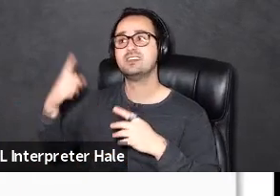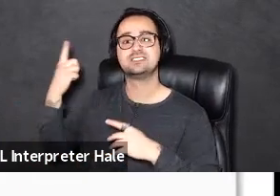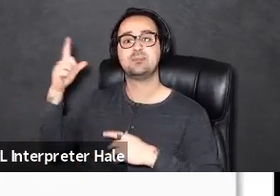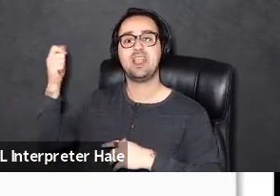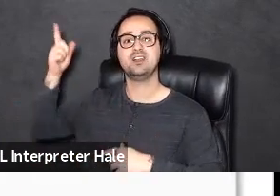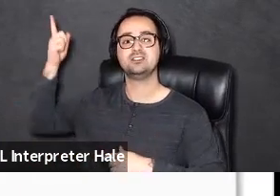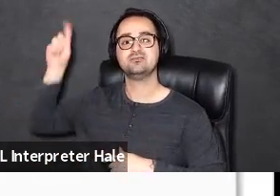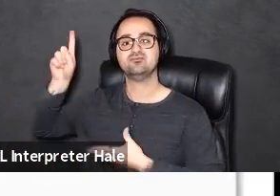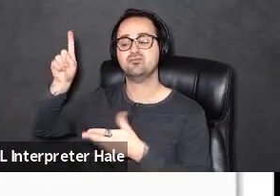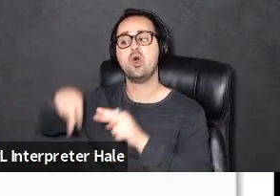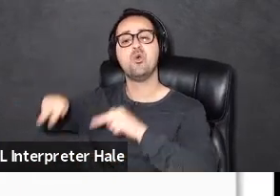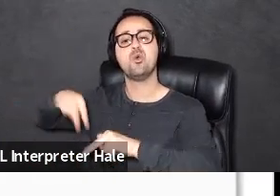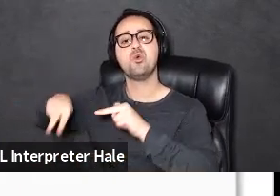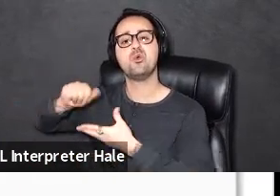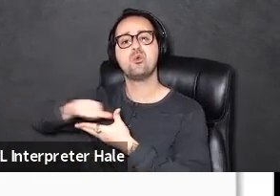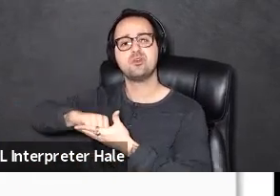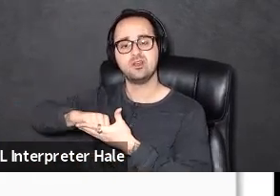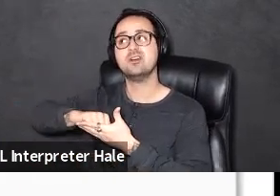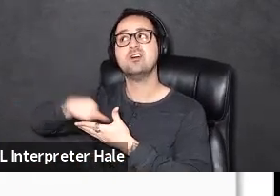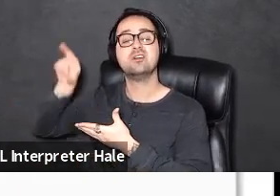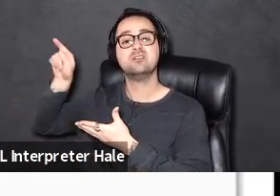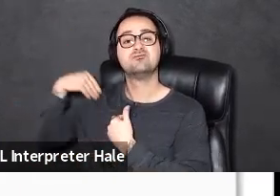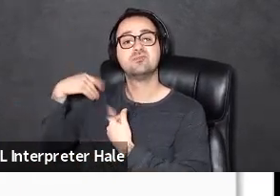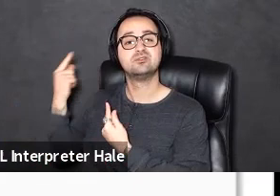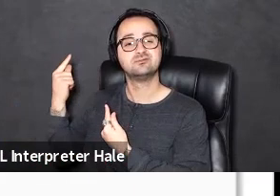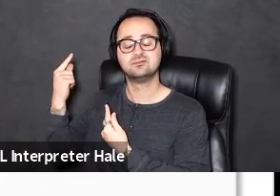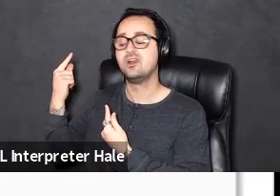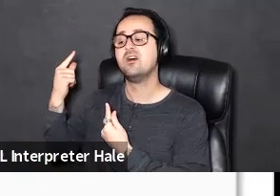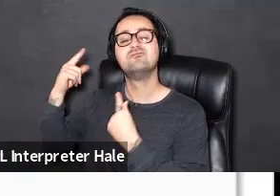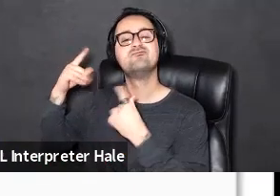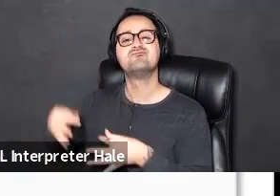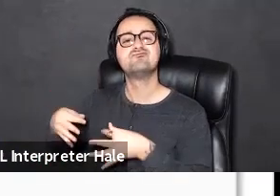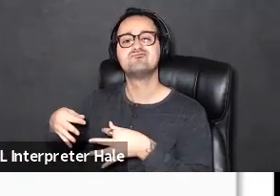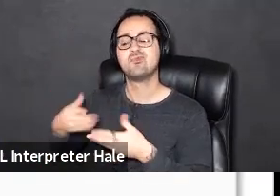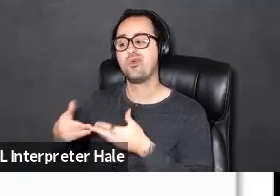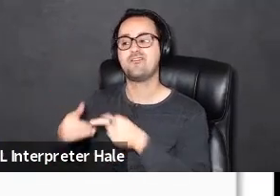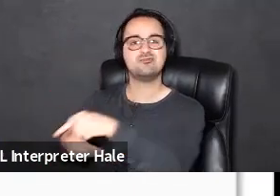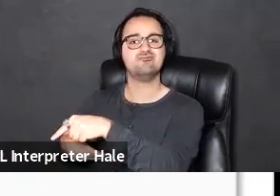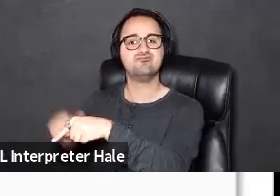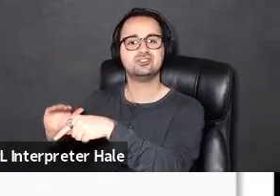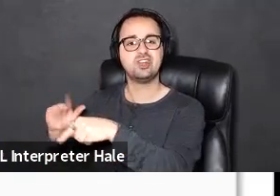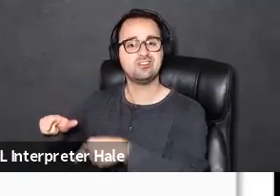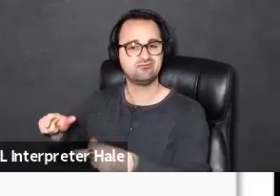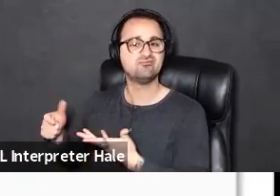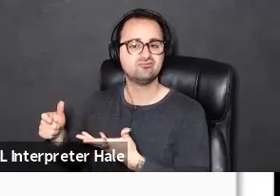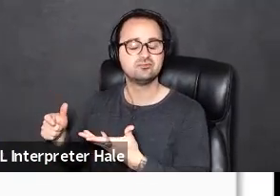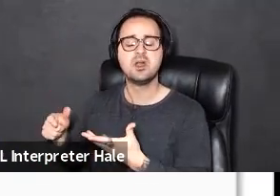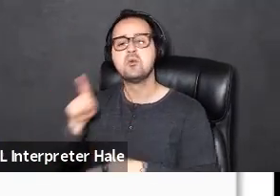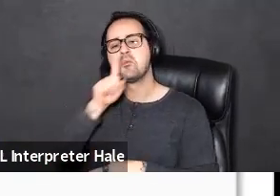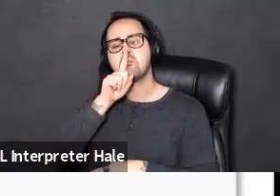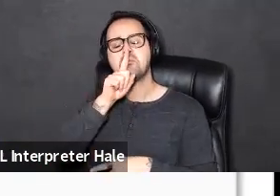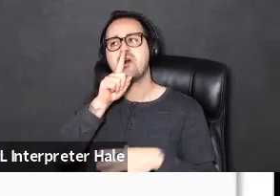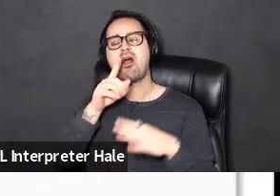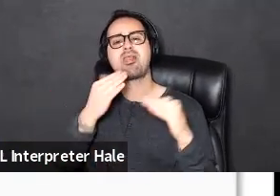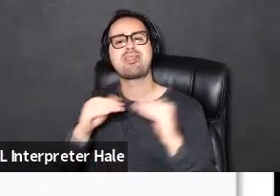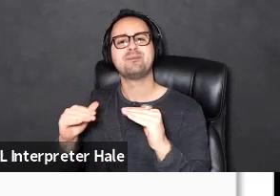party trust, and they're responsible for determining whatever the child needs. Right. So it's not limited to